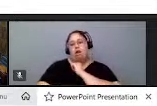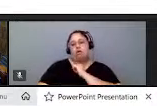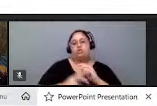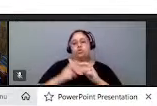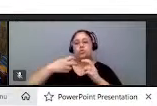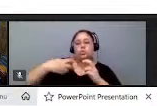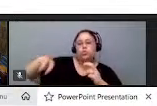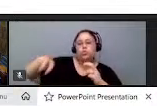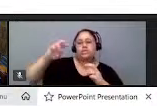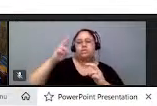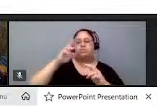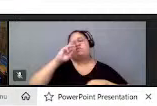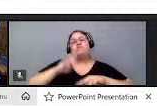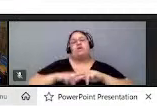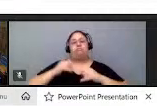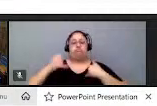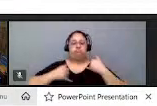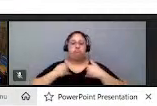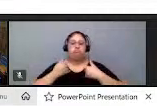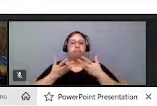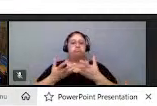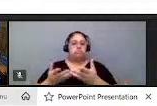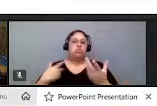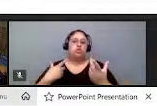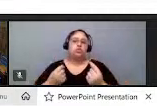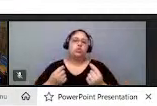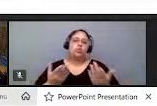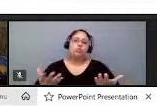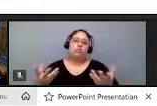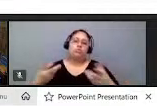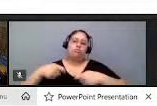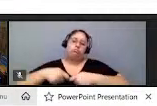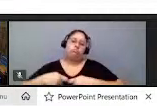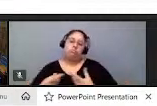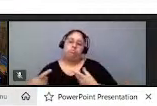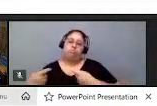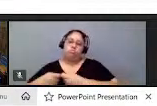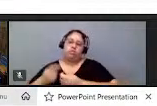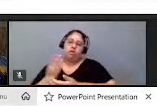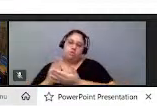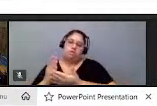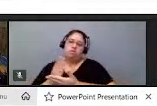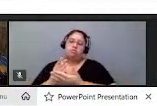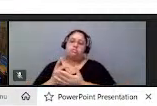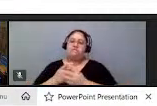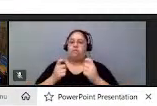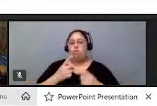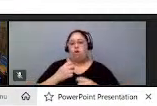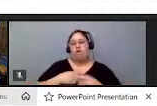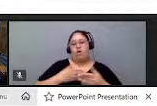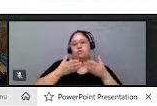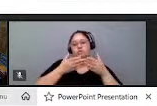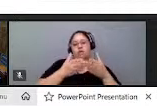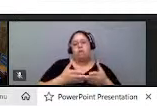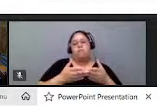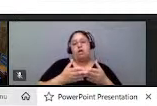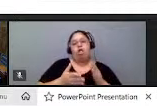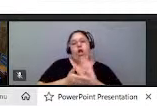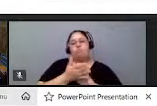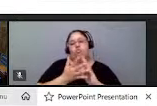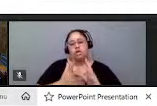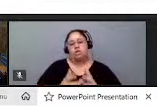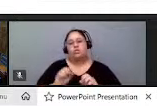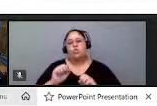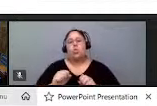tourism recreational that we also do contribute and form part of um since one of our terminal operators um being the